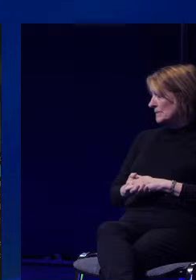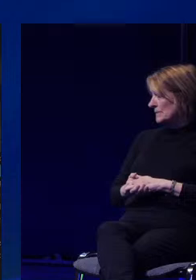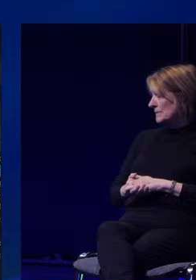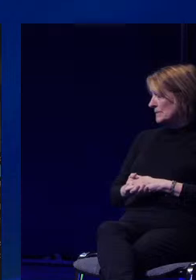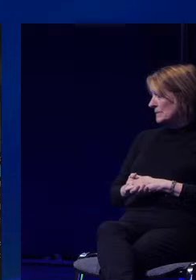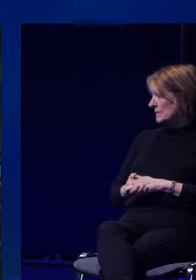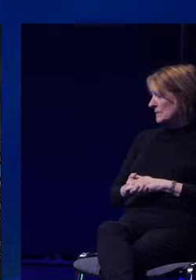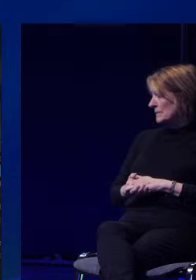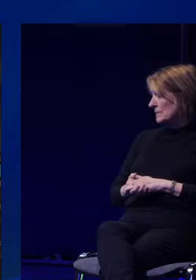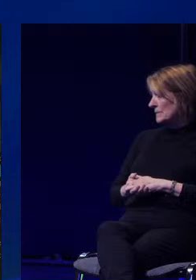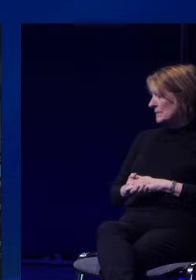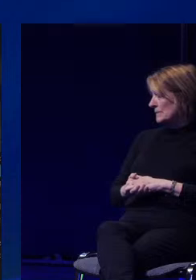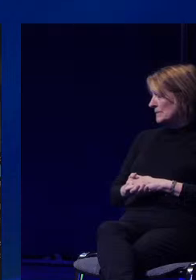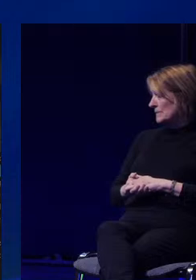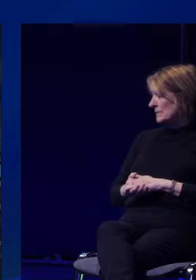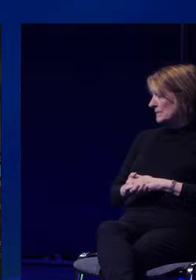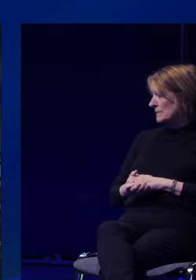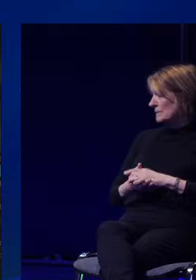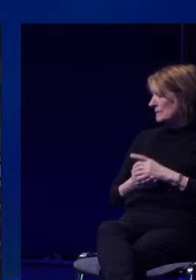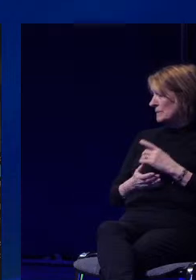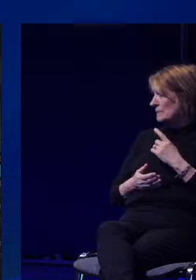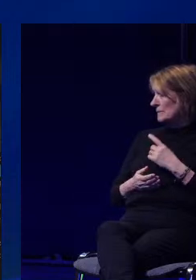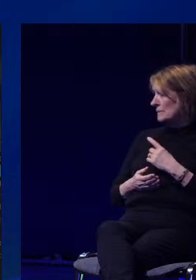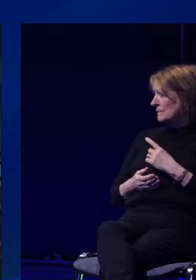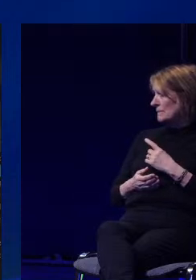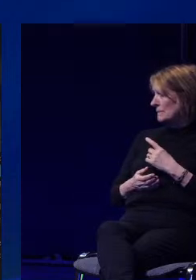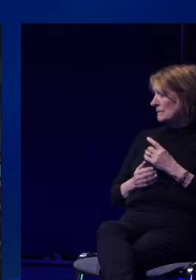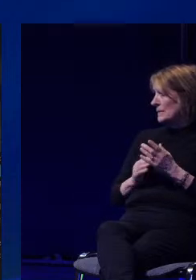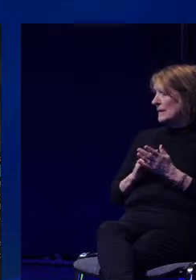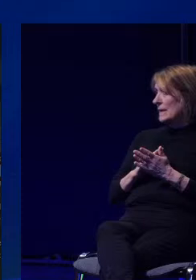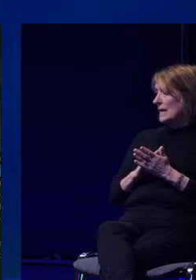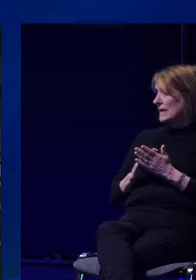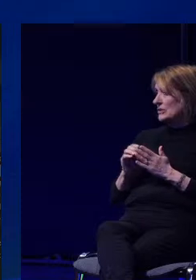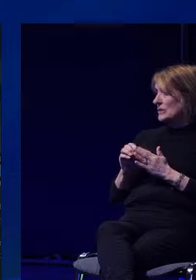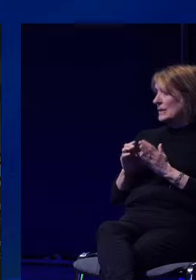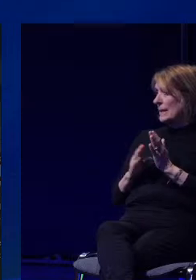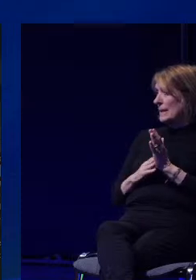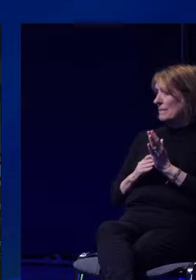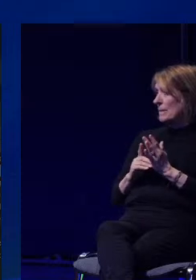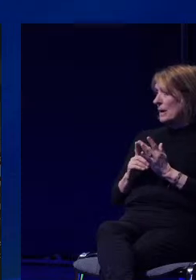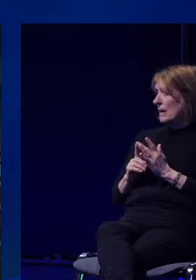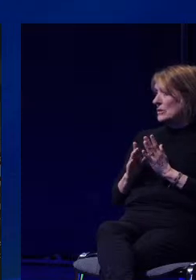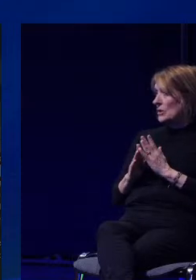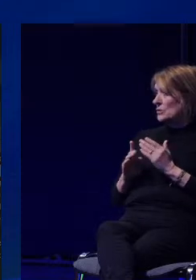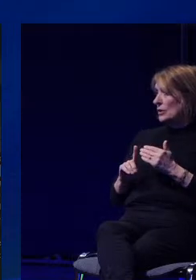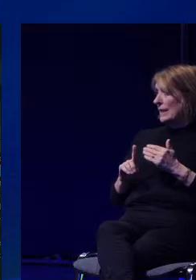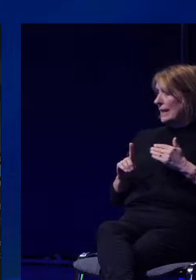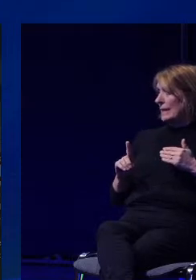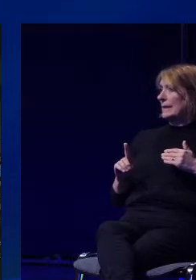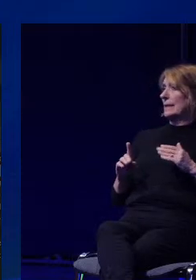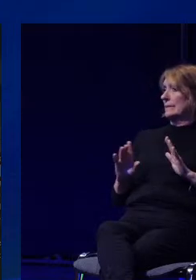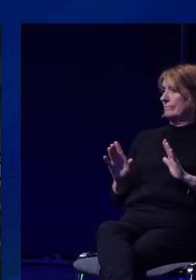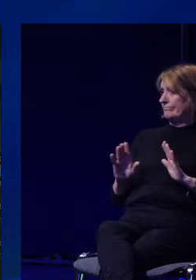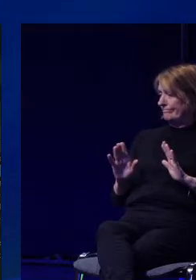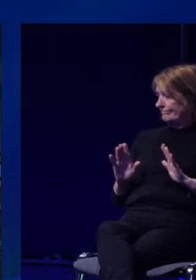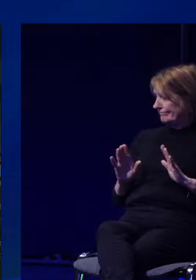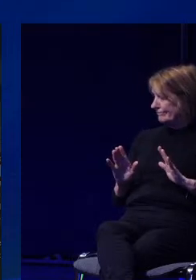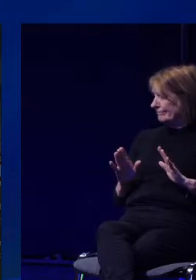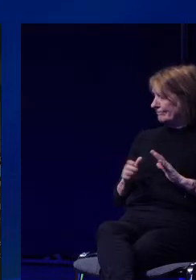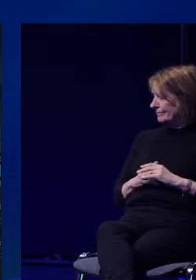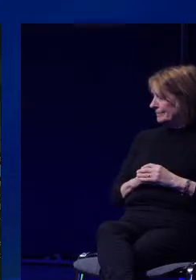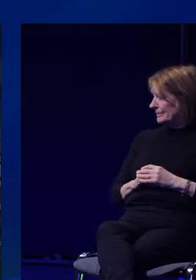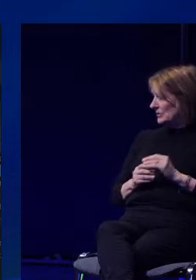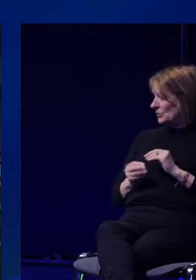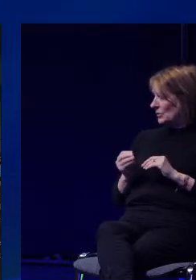It must be because of the HDMI, so this is not lagging at all. Okay, if you're at home or it's just working with